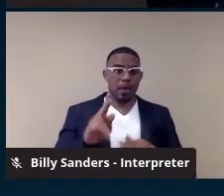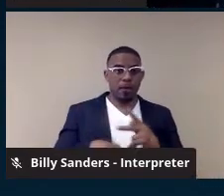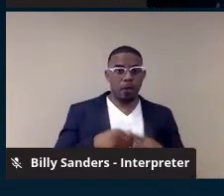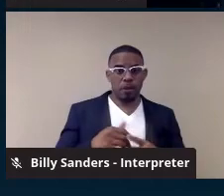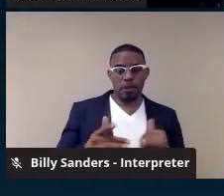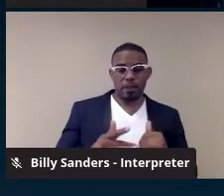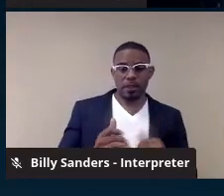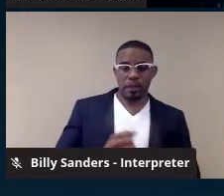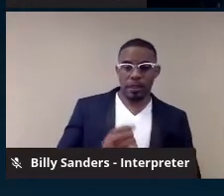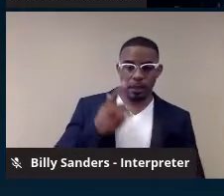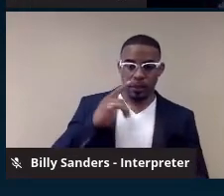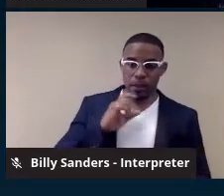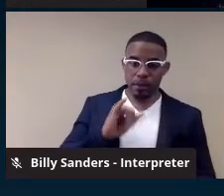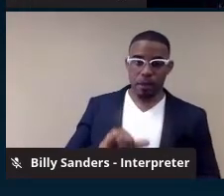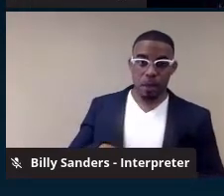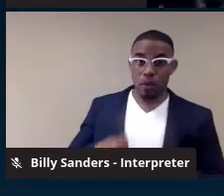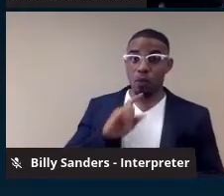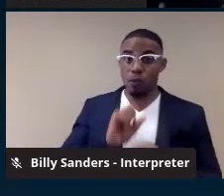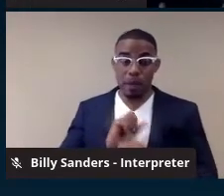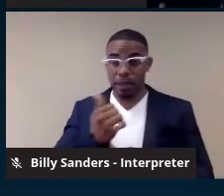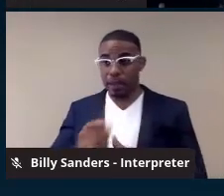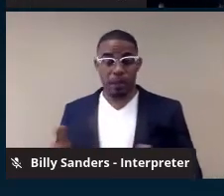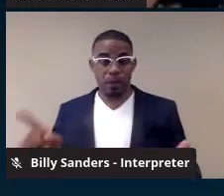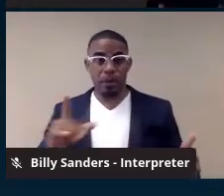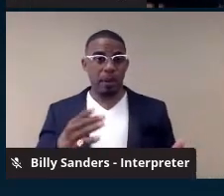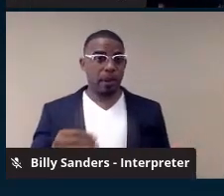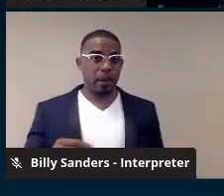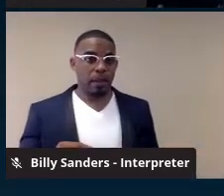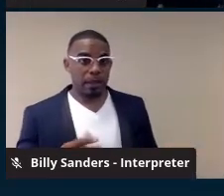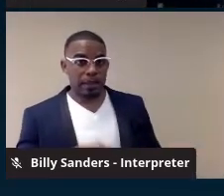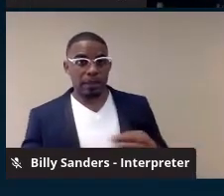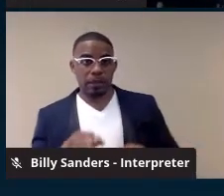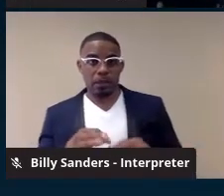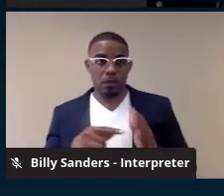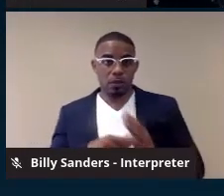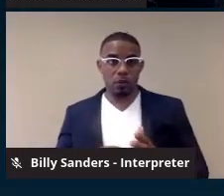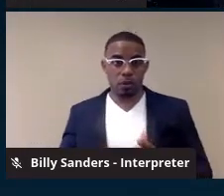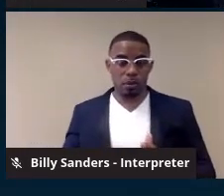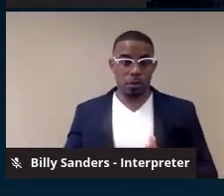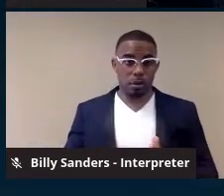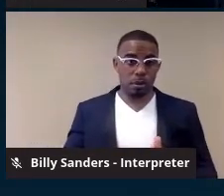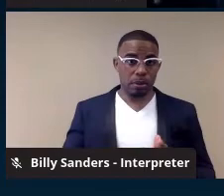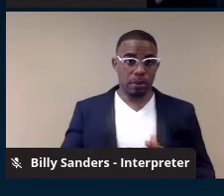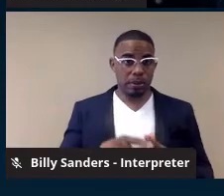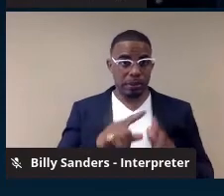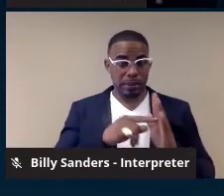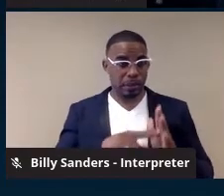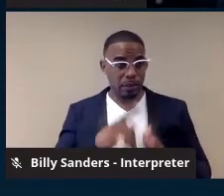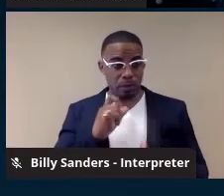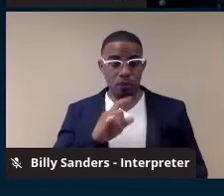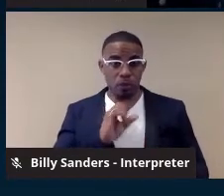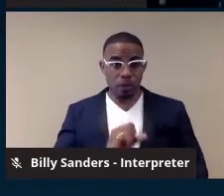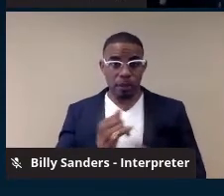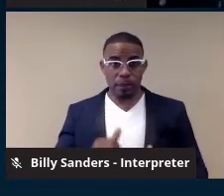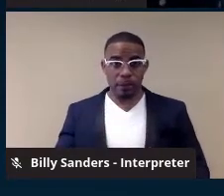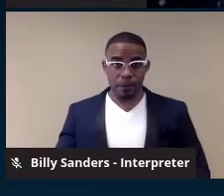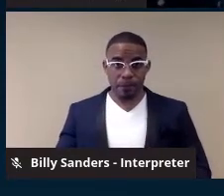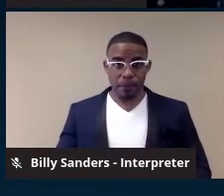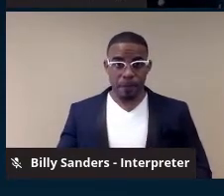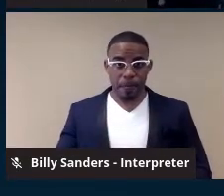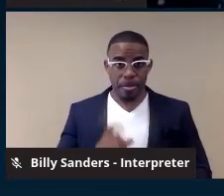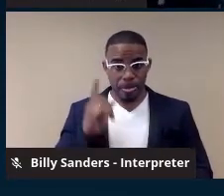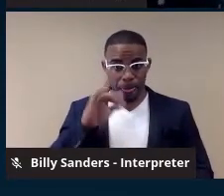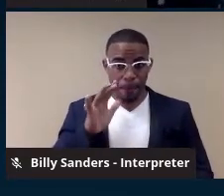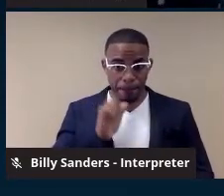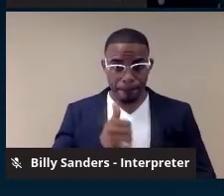so you can host it really anywhere. So instead of showing an Azure example in the Azure meetup, I thought I